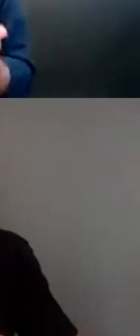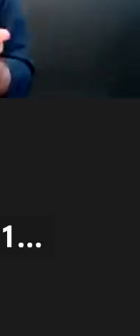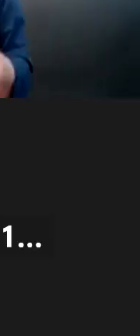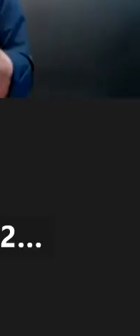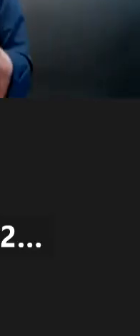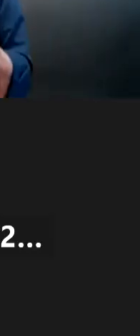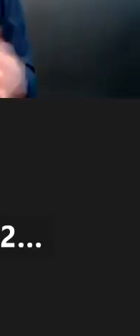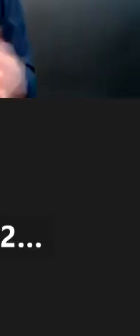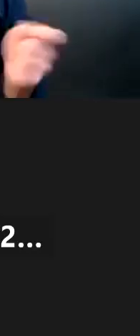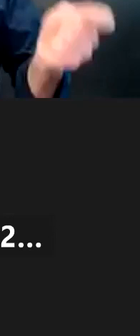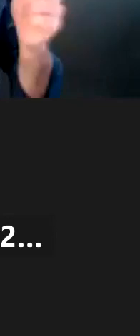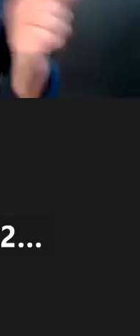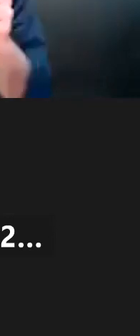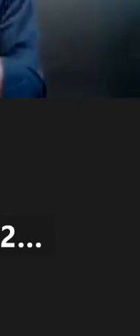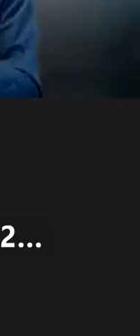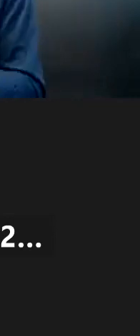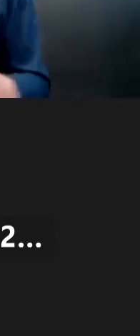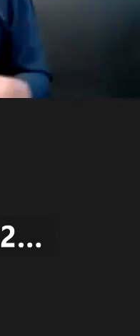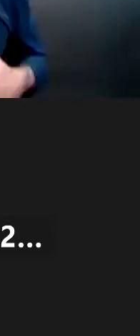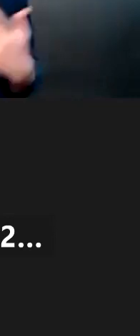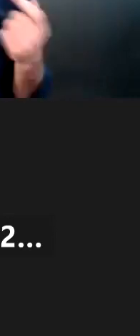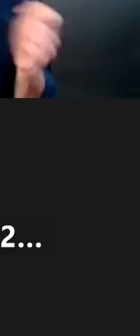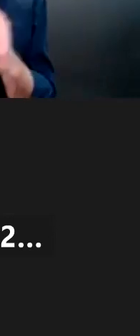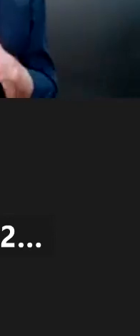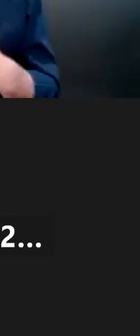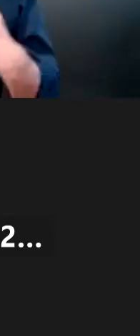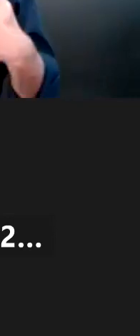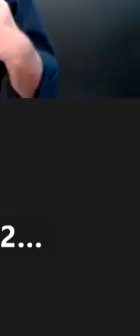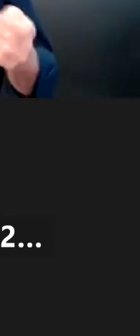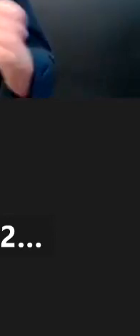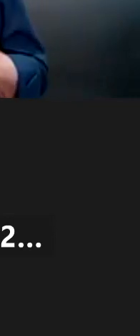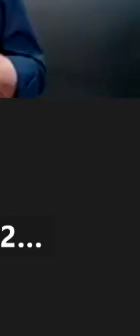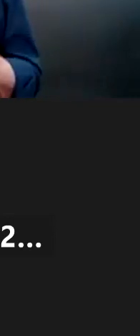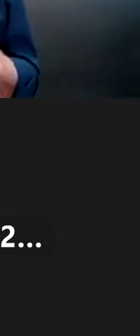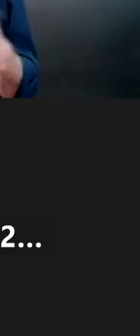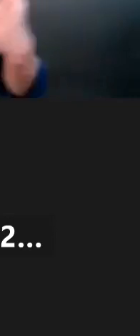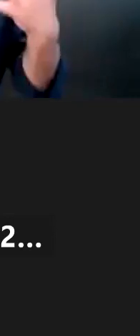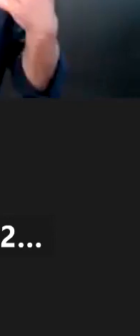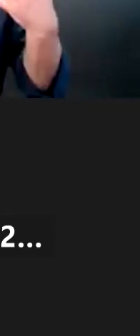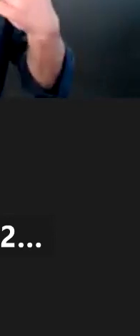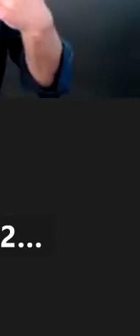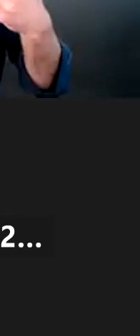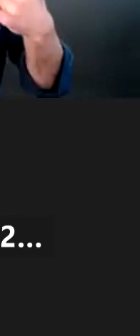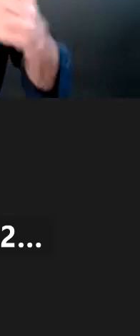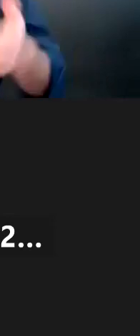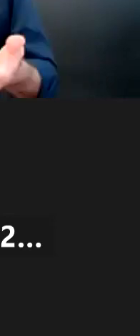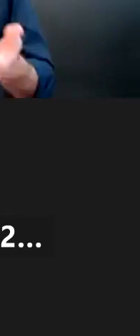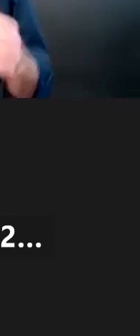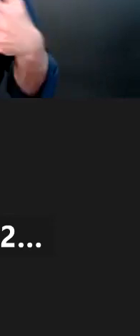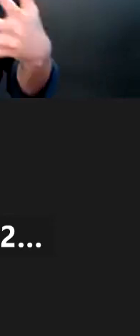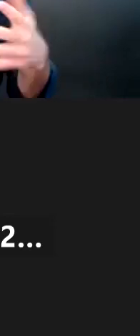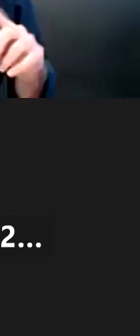you move into retirement home, your choices do change, but maybe there's other new choices, right? You get a lot of choice that taken away, Yes. but